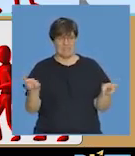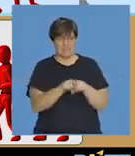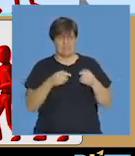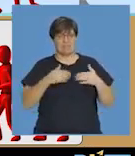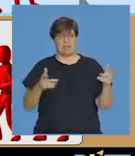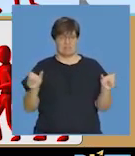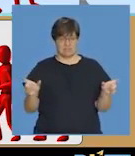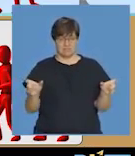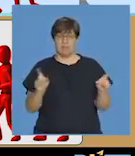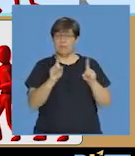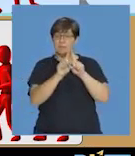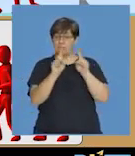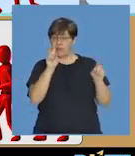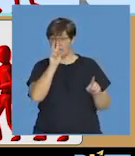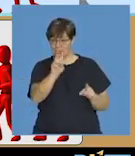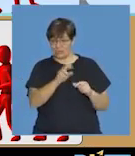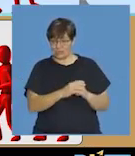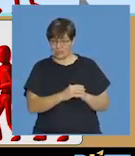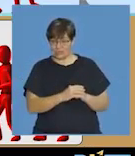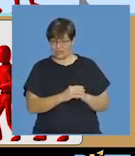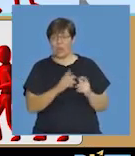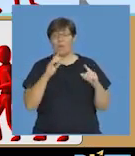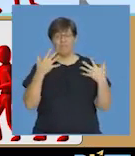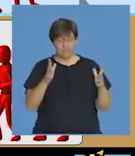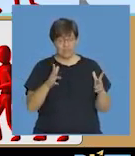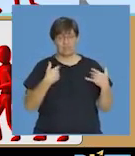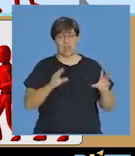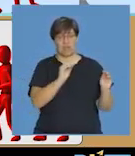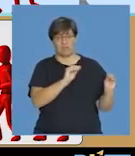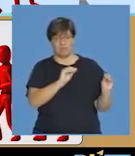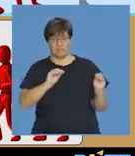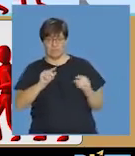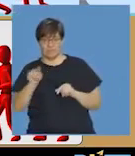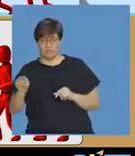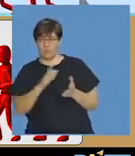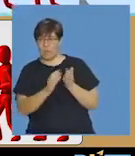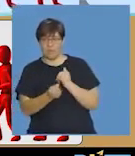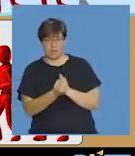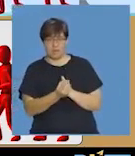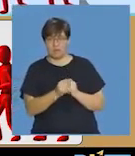beginning. But it was already moving, so what happens here?